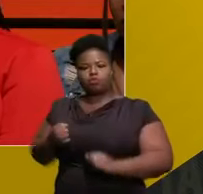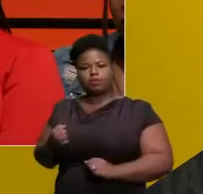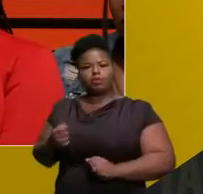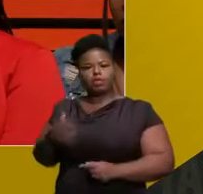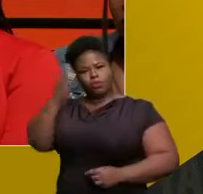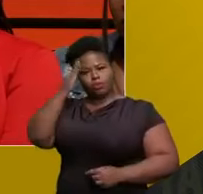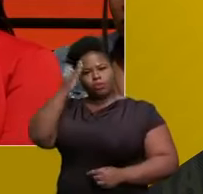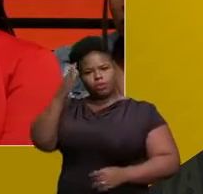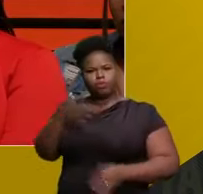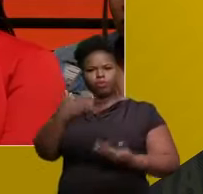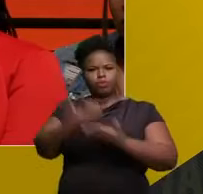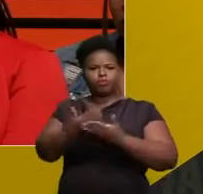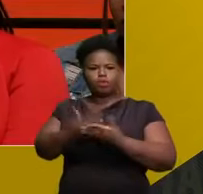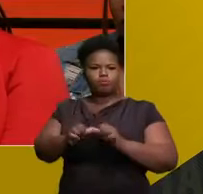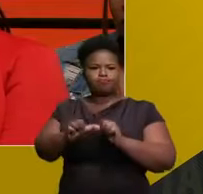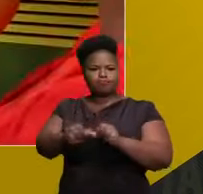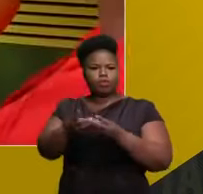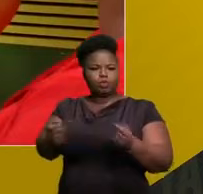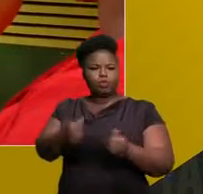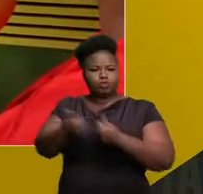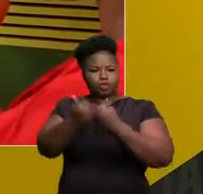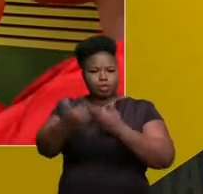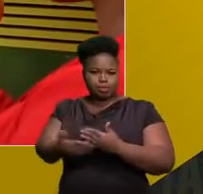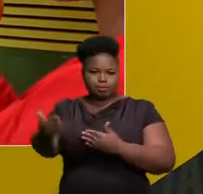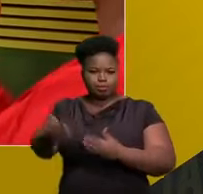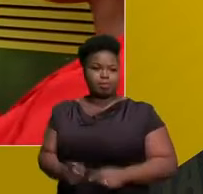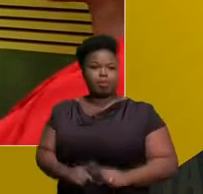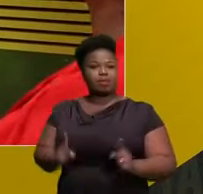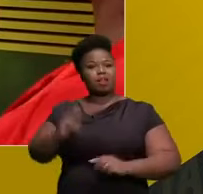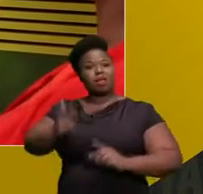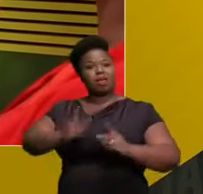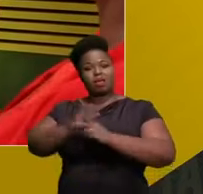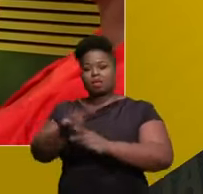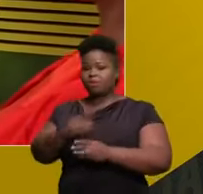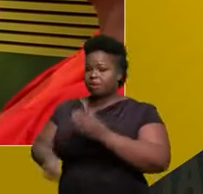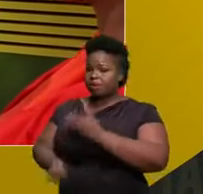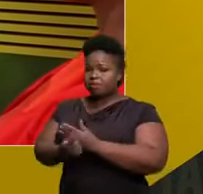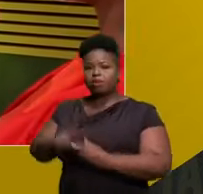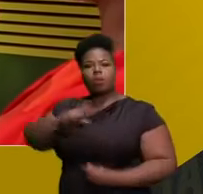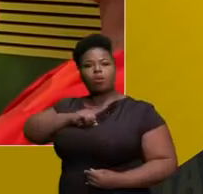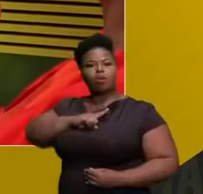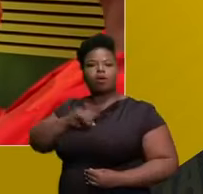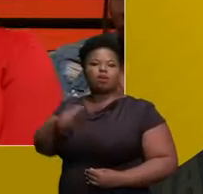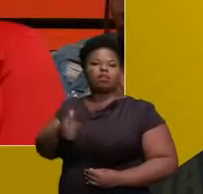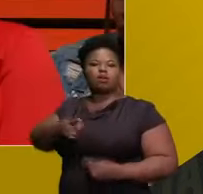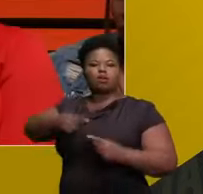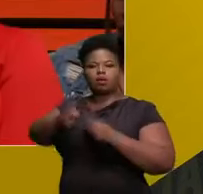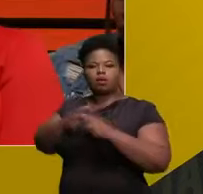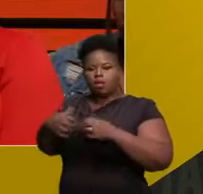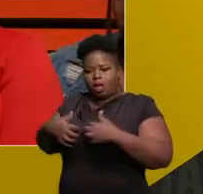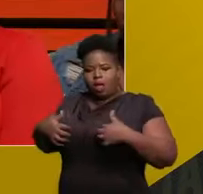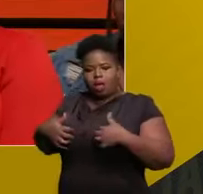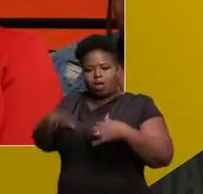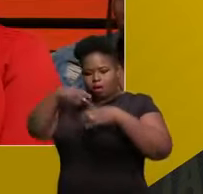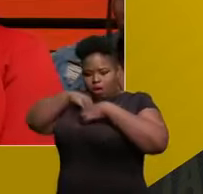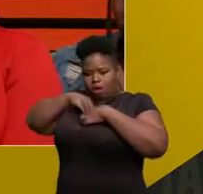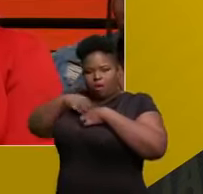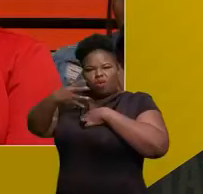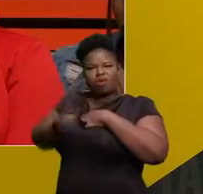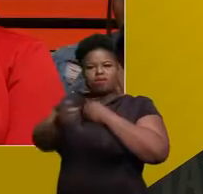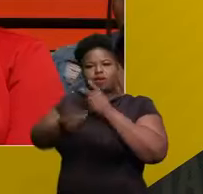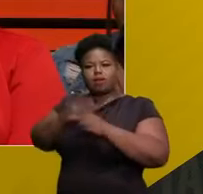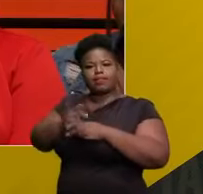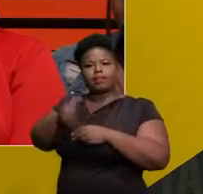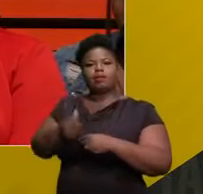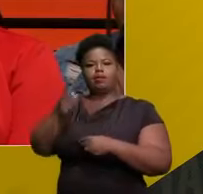that you can actually deal with the challenge in front of you. But what then happens is that within the trauma sits in your body, and what